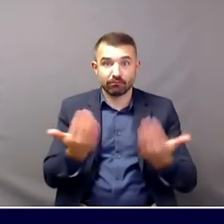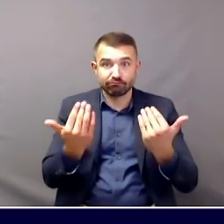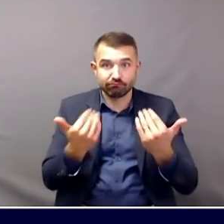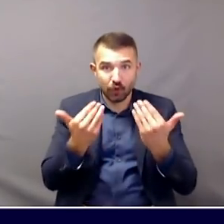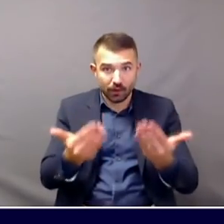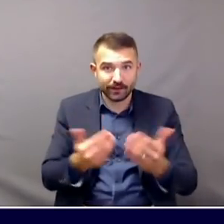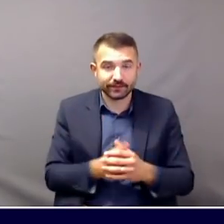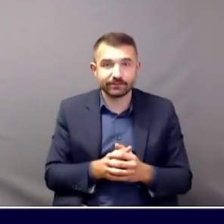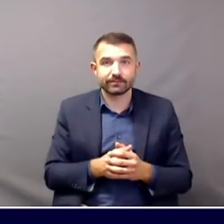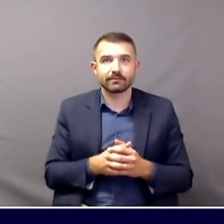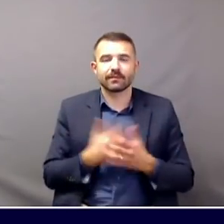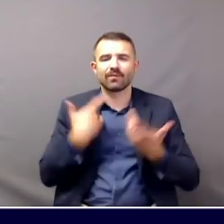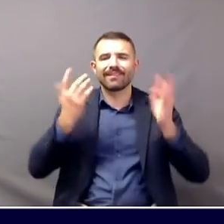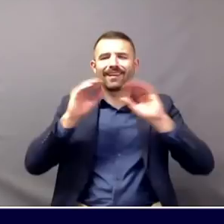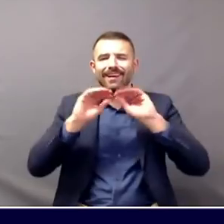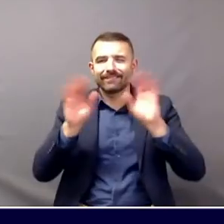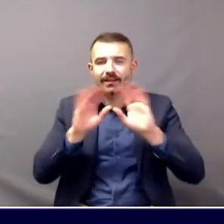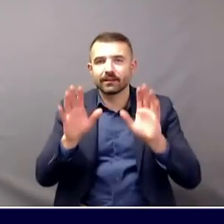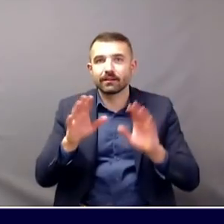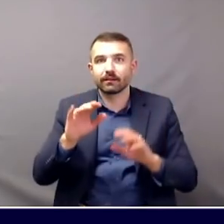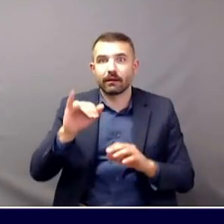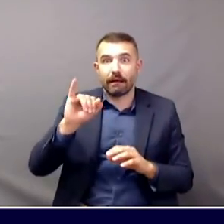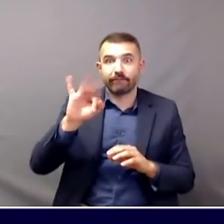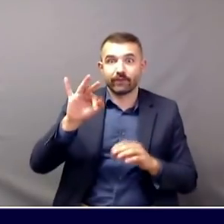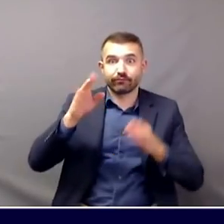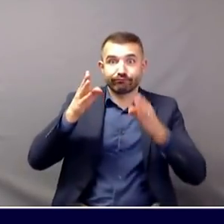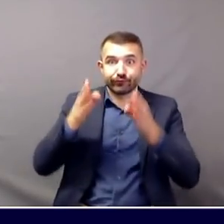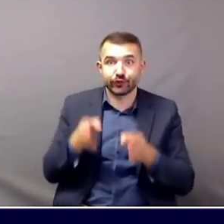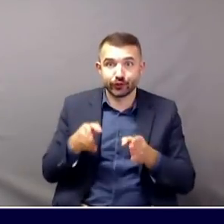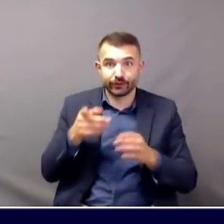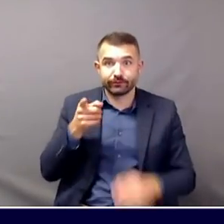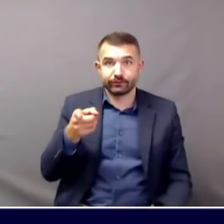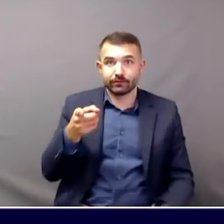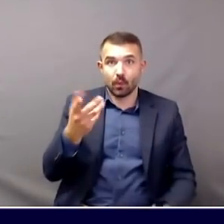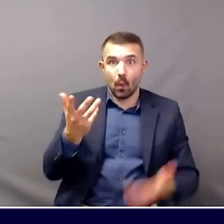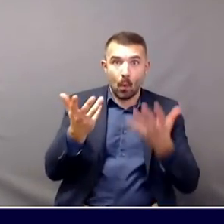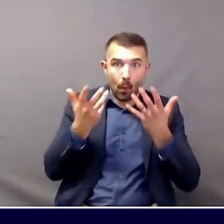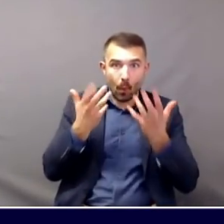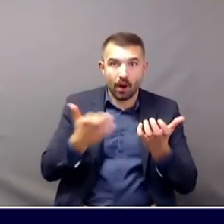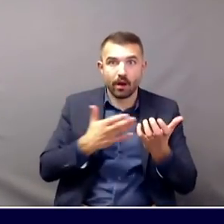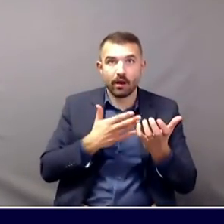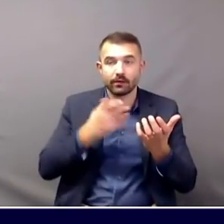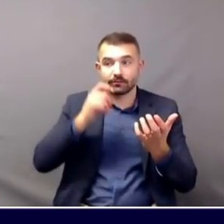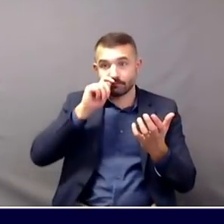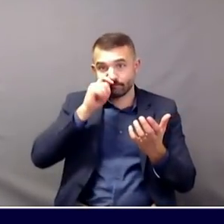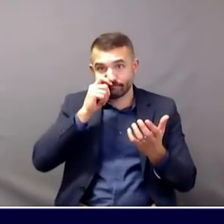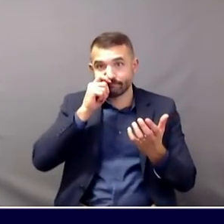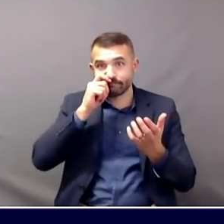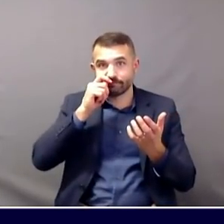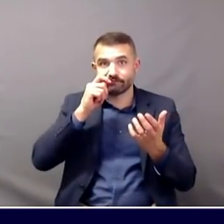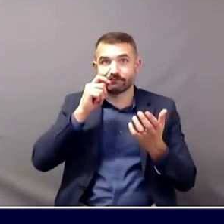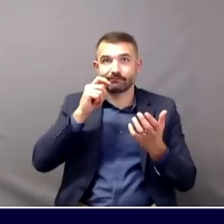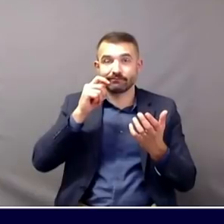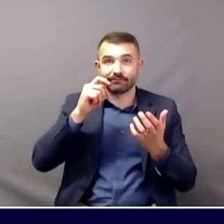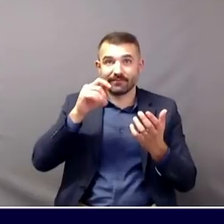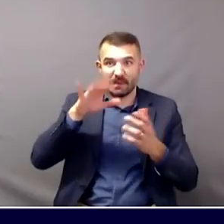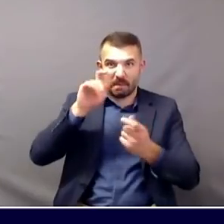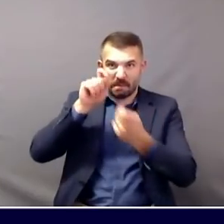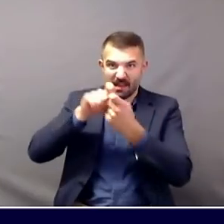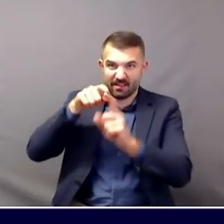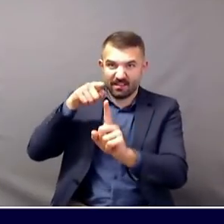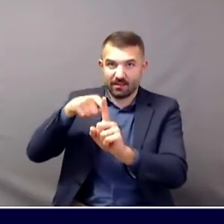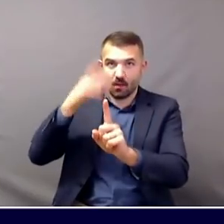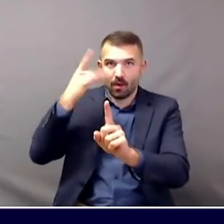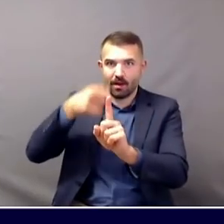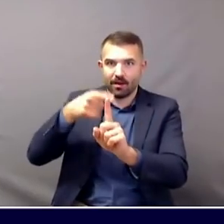say, so if somebody wanted to be sure that they were going to a place that their test was going to be run by the Maine CDC, they just need to look at that list and